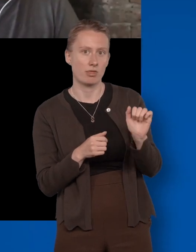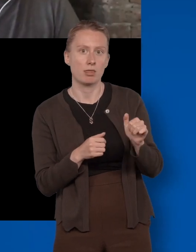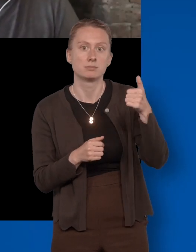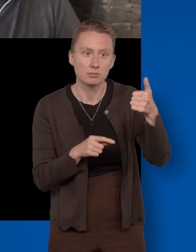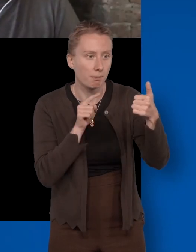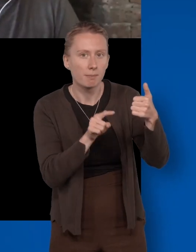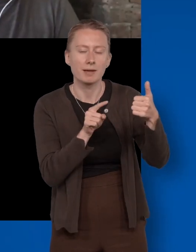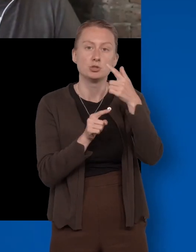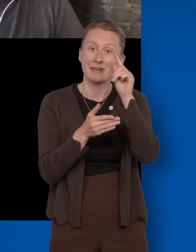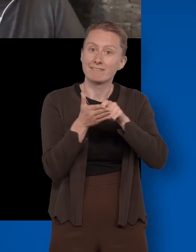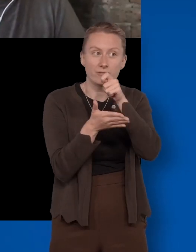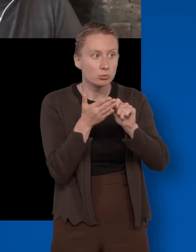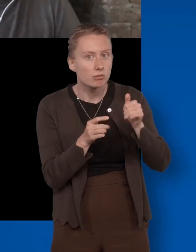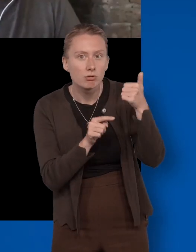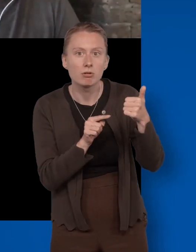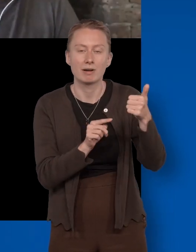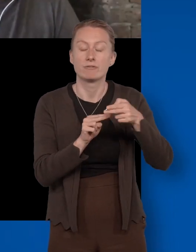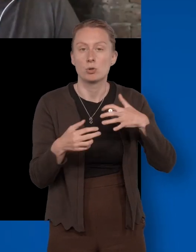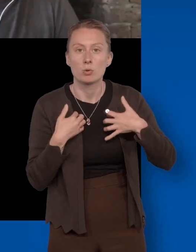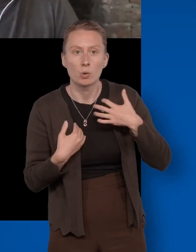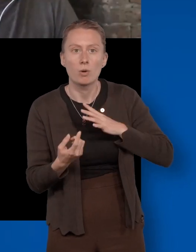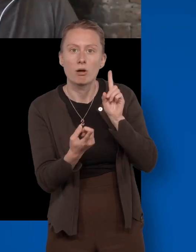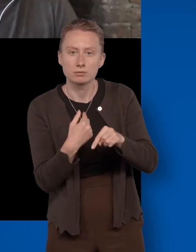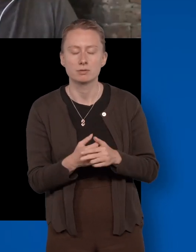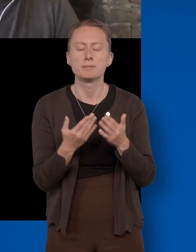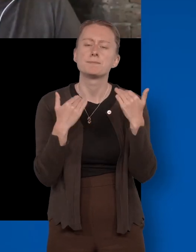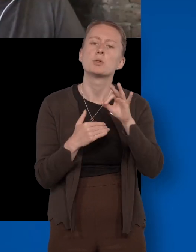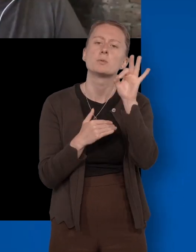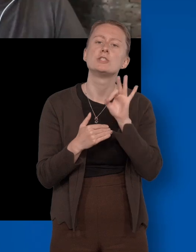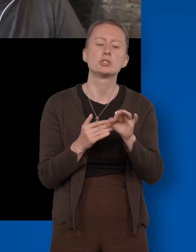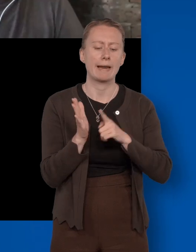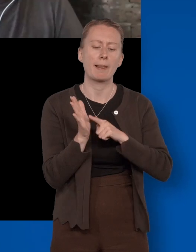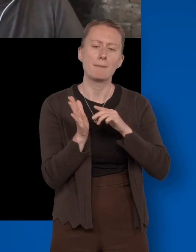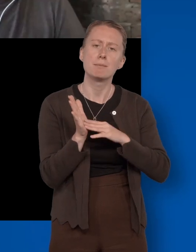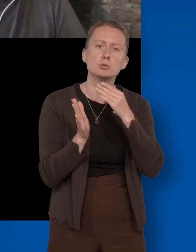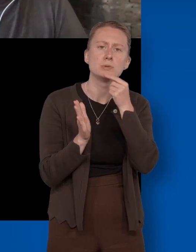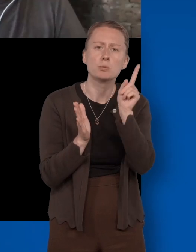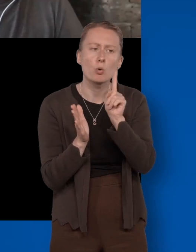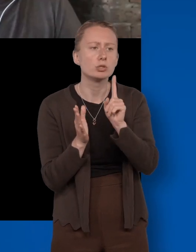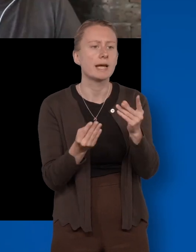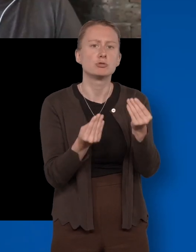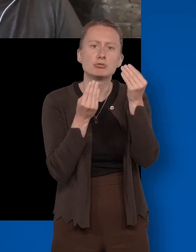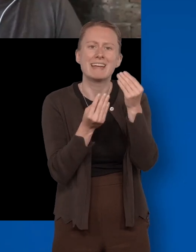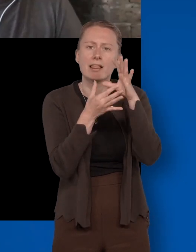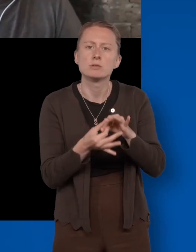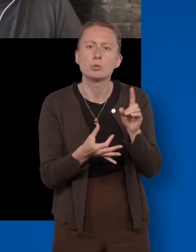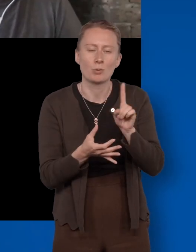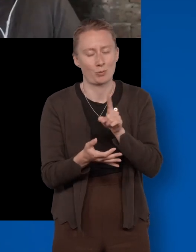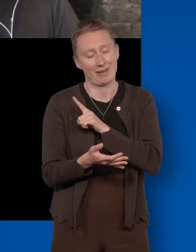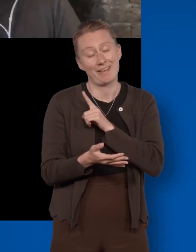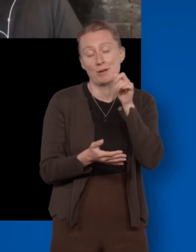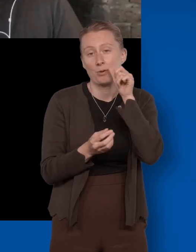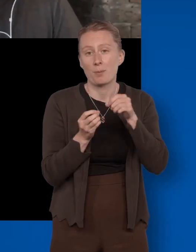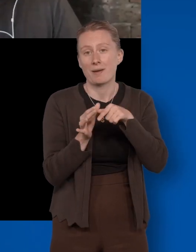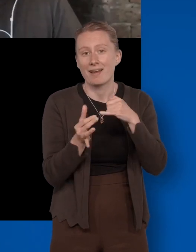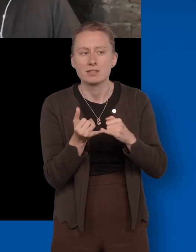upvote the questions that you're keen on seeing answered. What LLM are you using and what has it been trained upon? And given the known biases